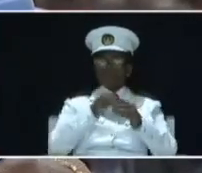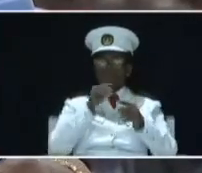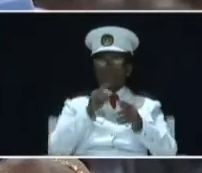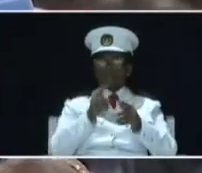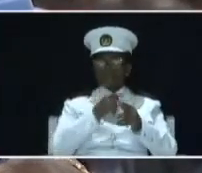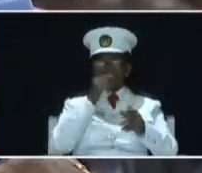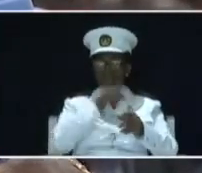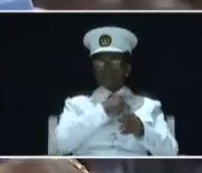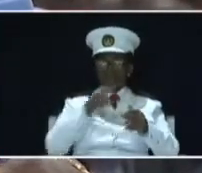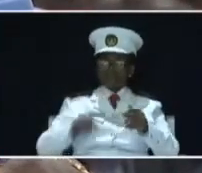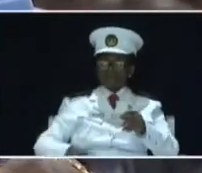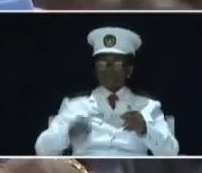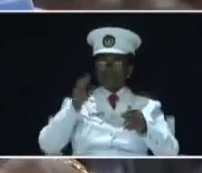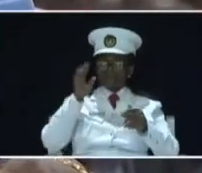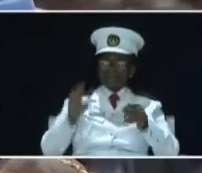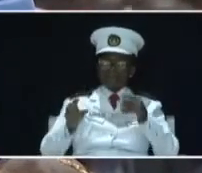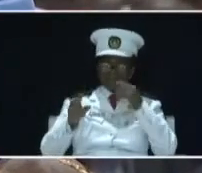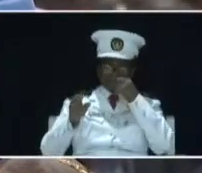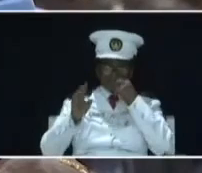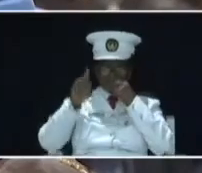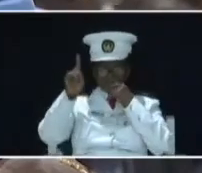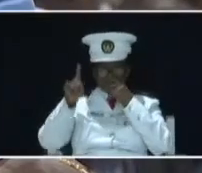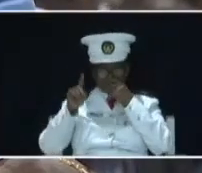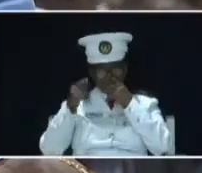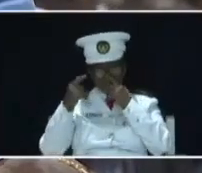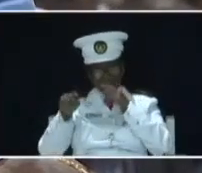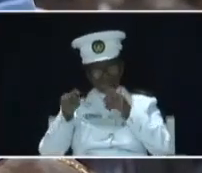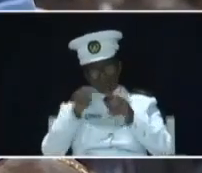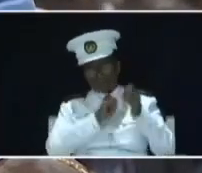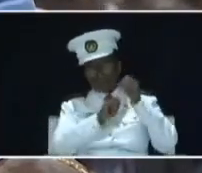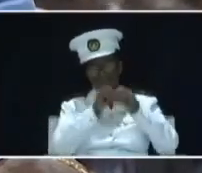1. Elijah the Tishbite.